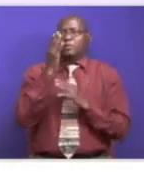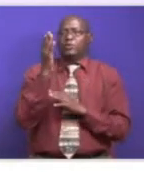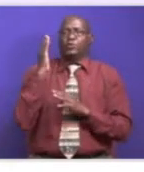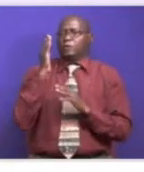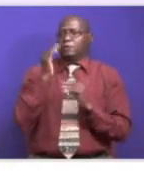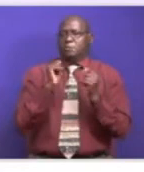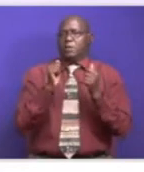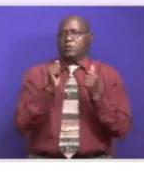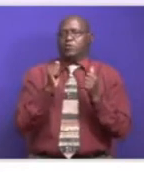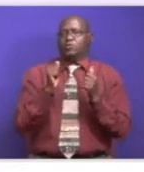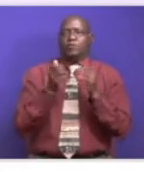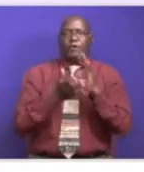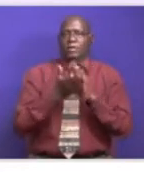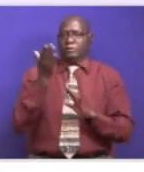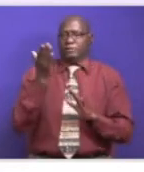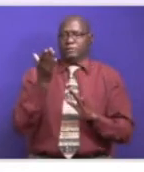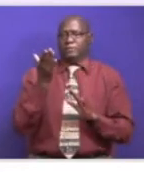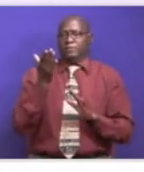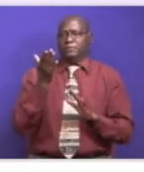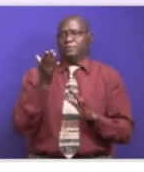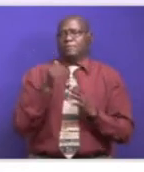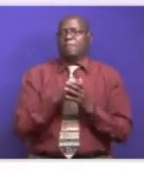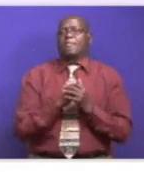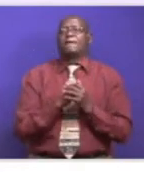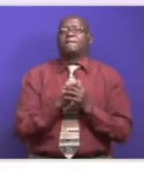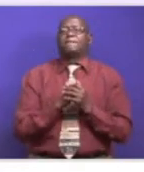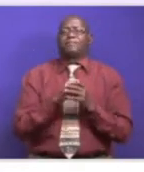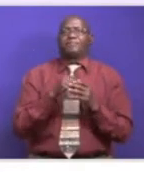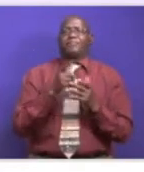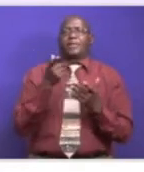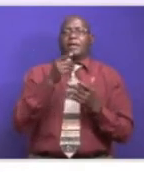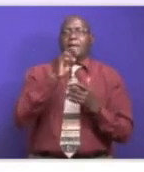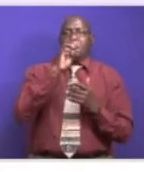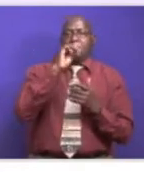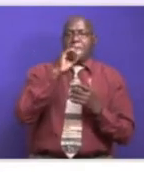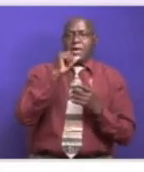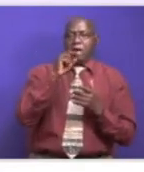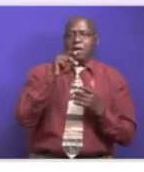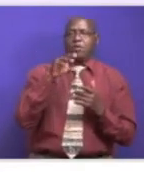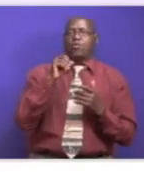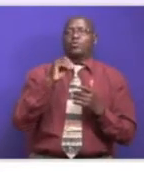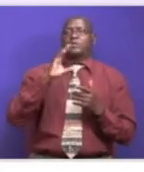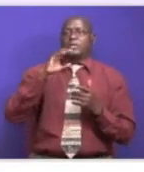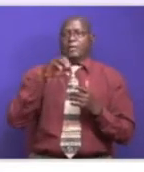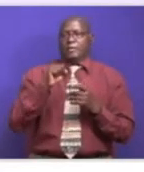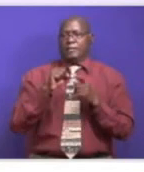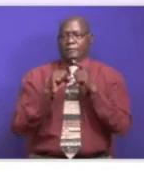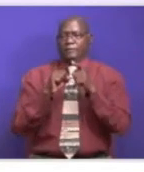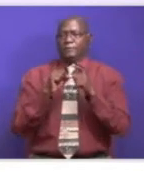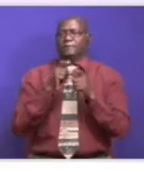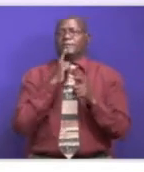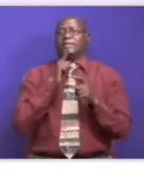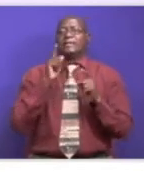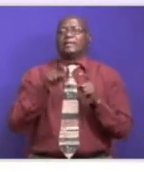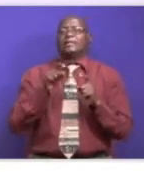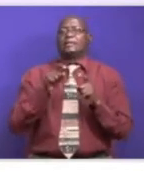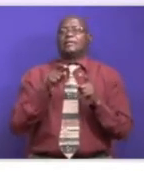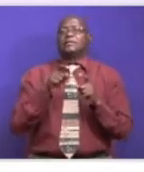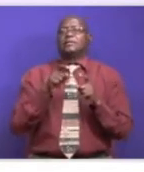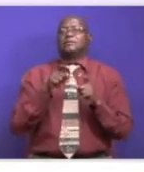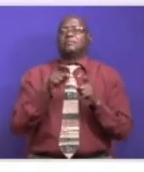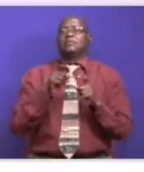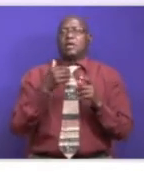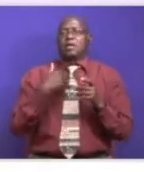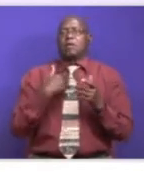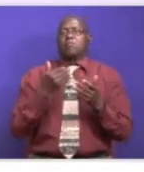challenges instantaneously. Cabinet Secretary Miano says there is still need for benefactors to continue